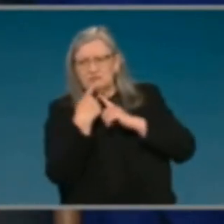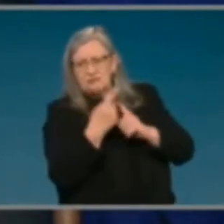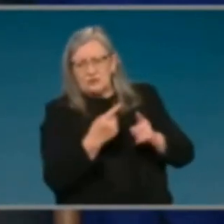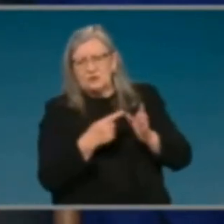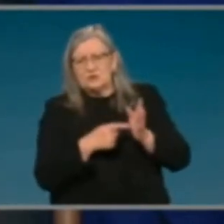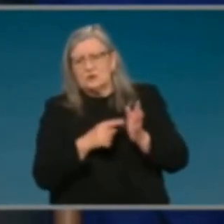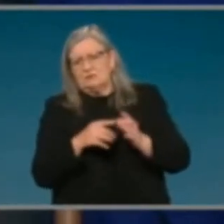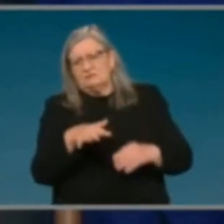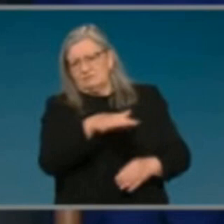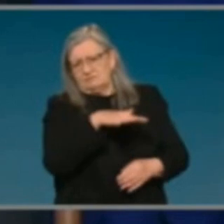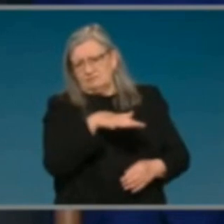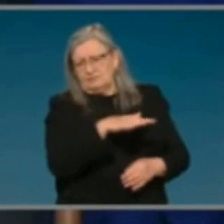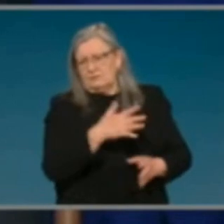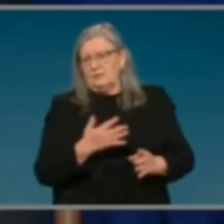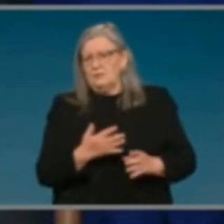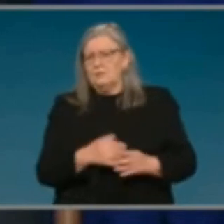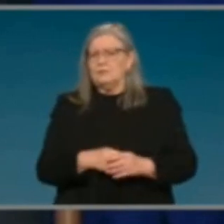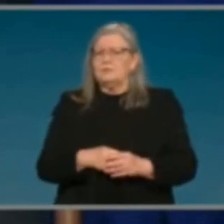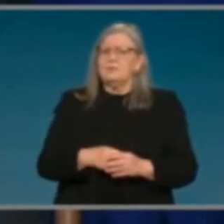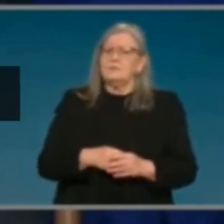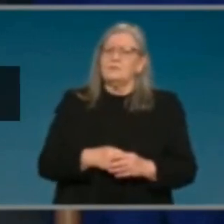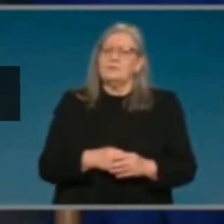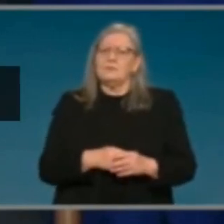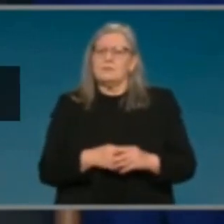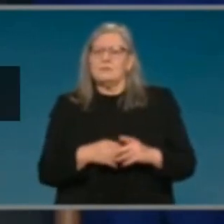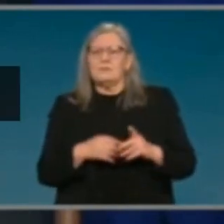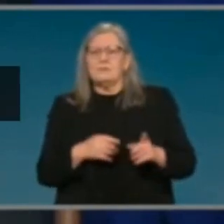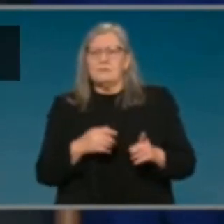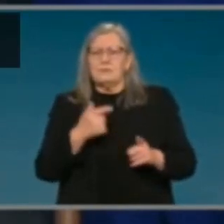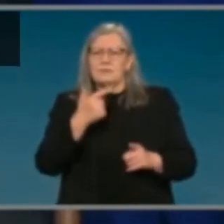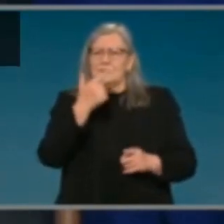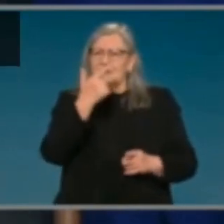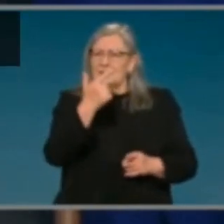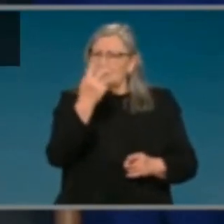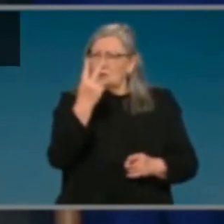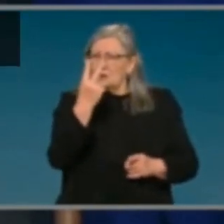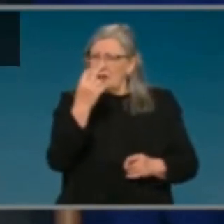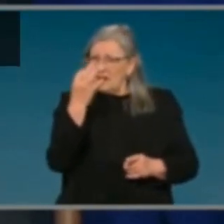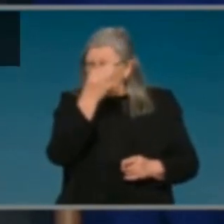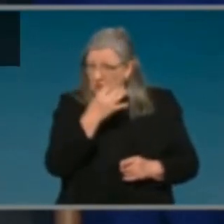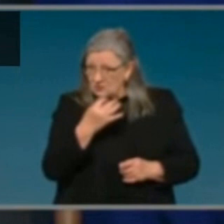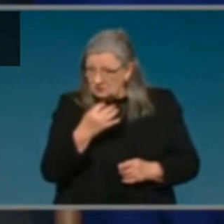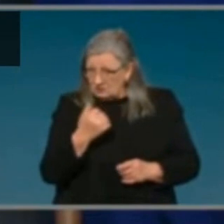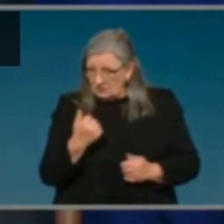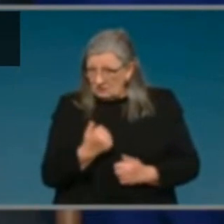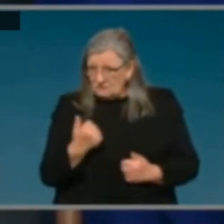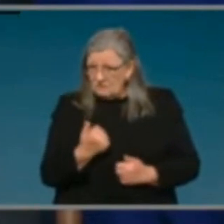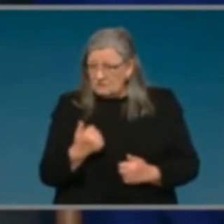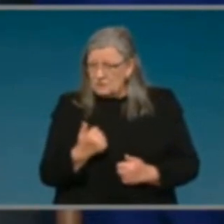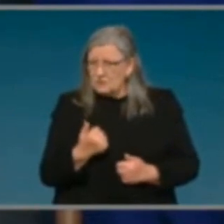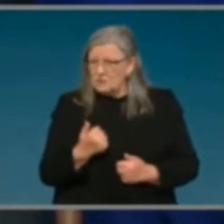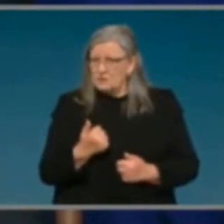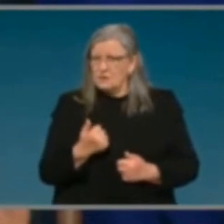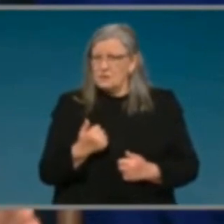the two meetings that the minister's already mentioned. 72 hours enough? What New South Wales has imposed for? So the 72 hours was along that same line